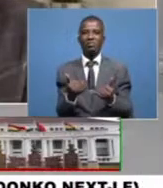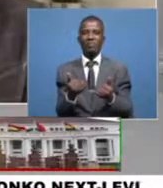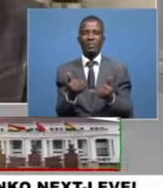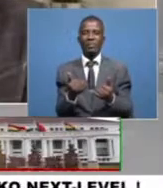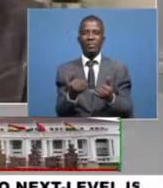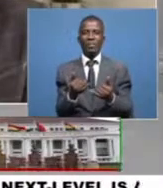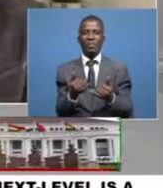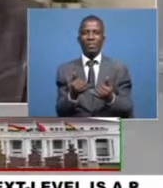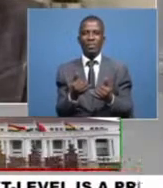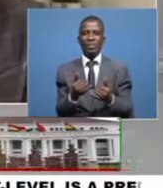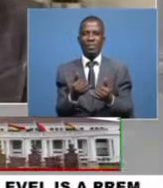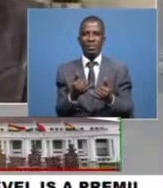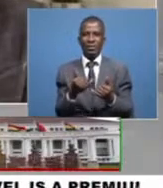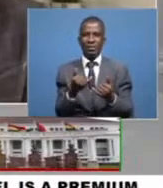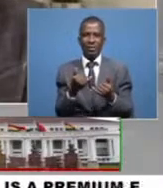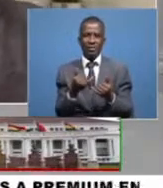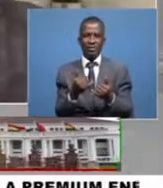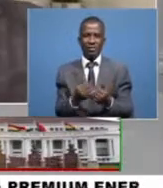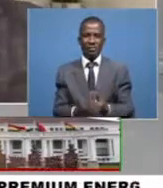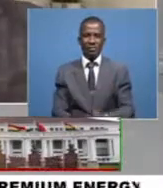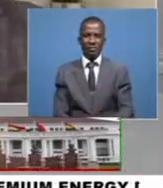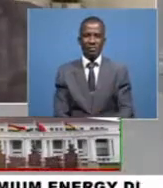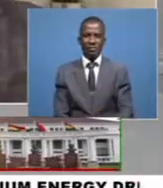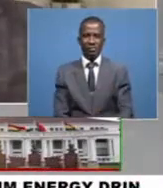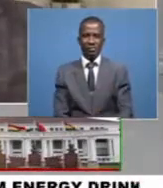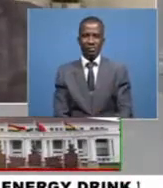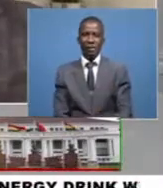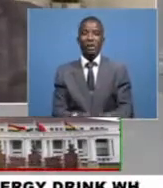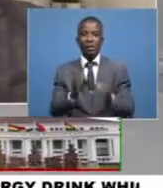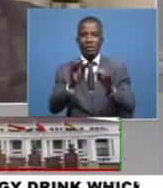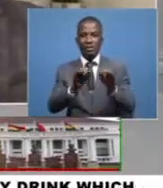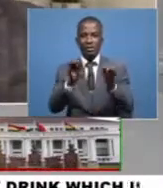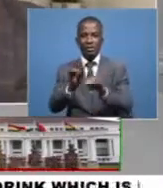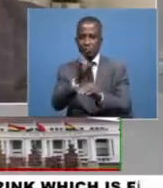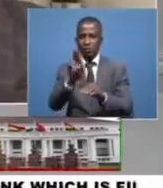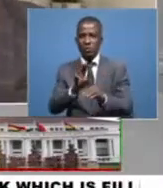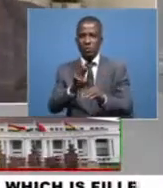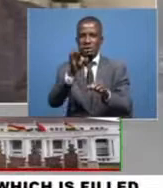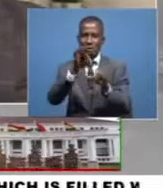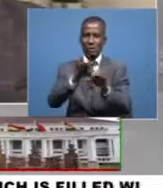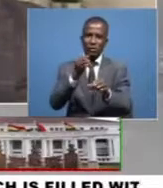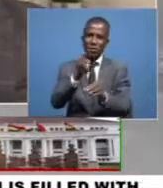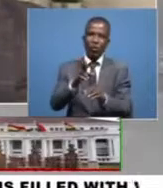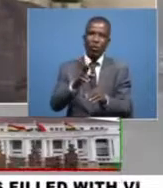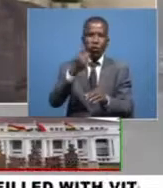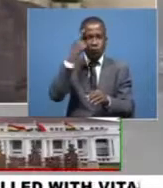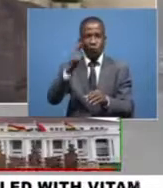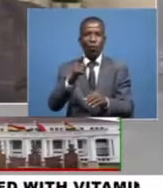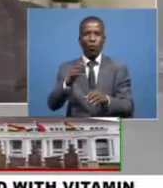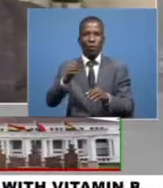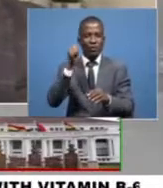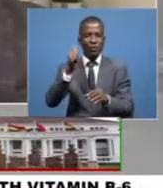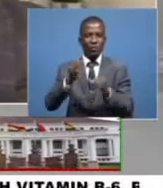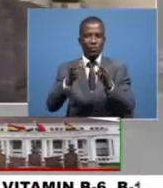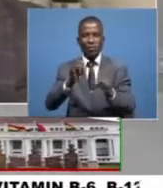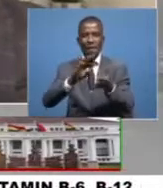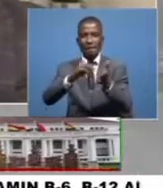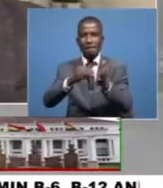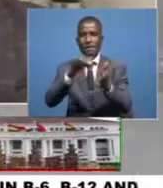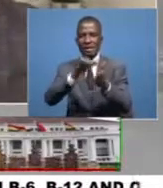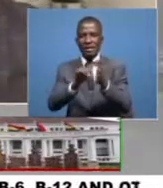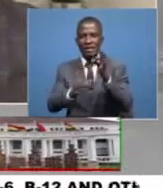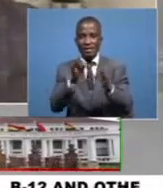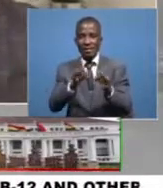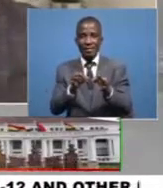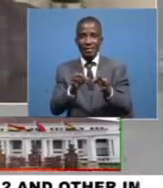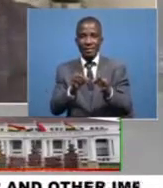But there was no case. Again comes in here. They are put to an election to either stand or fall on their submission, which means that if their submission